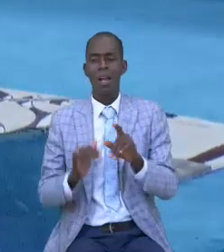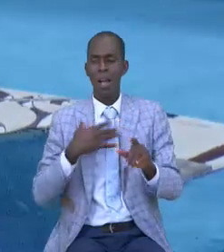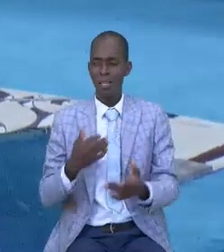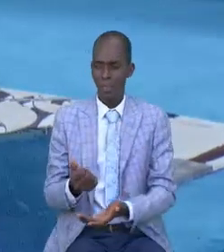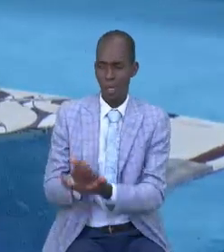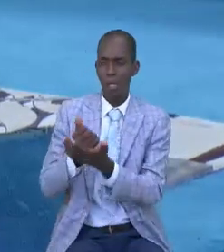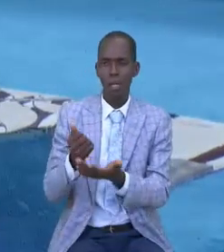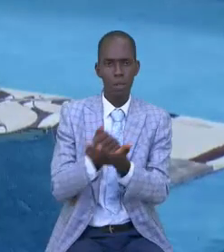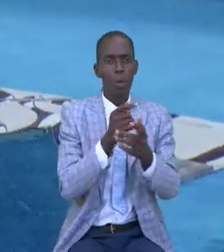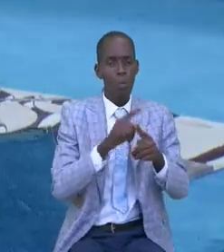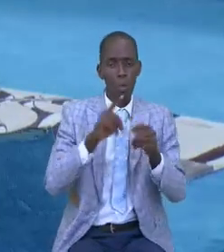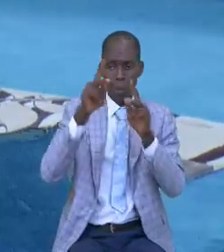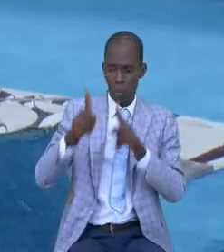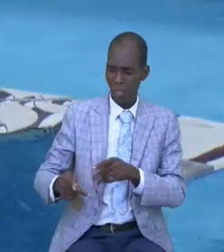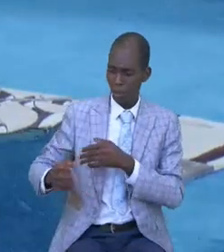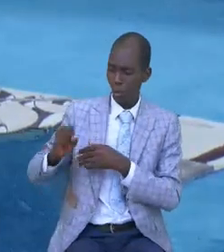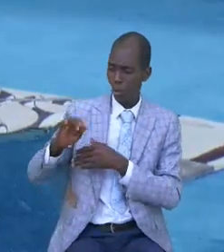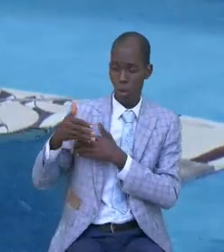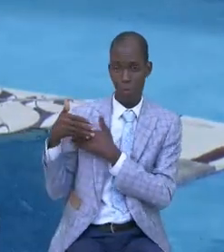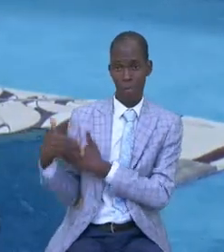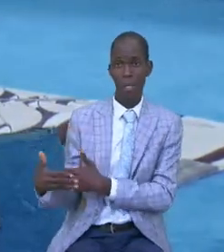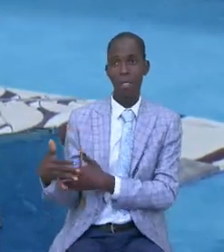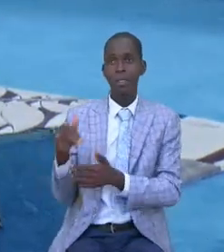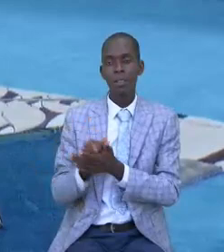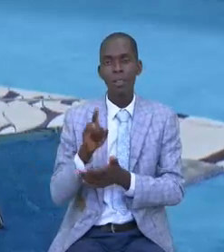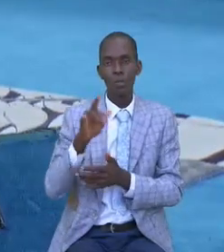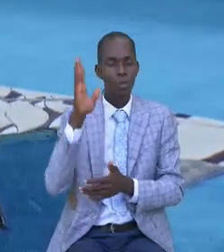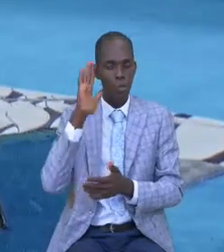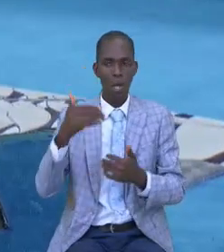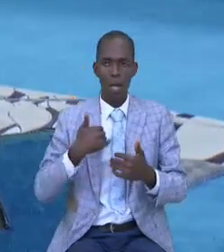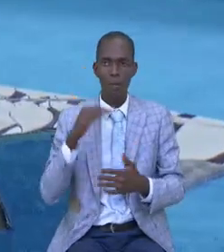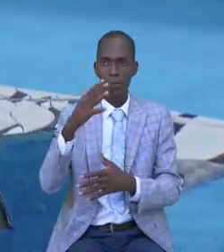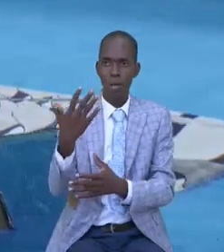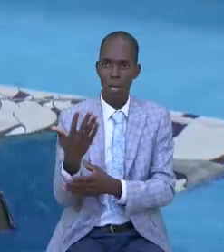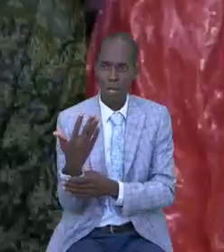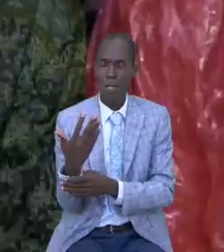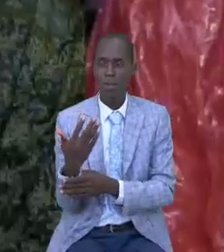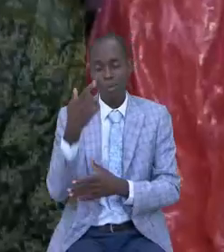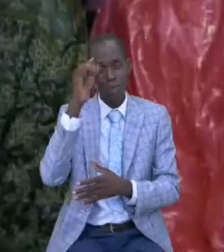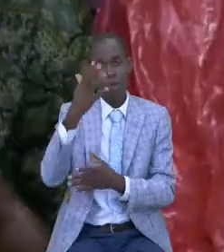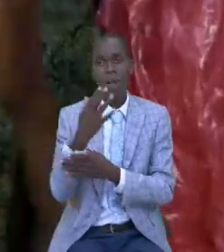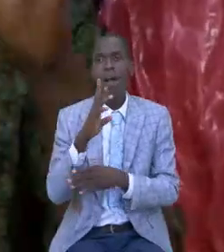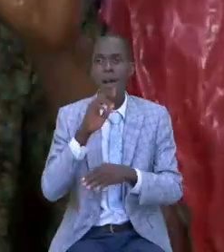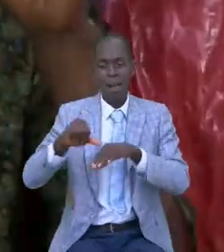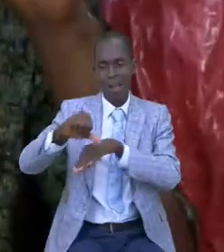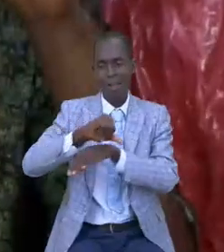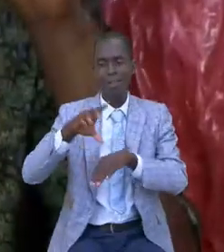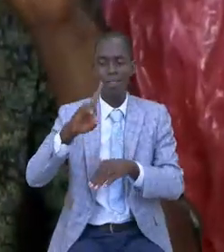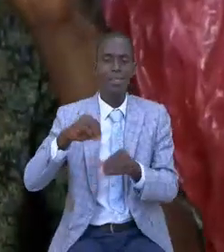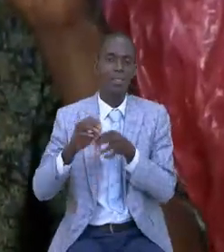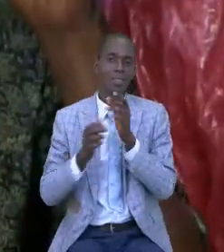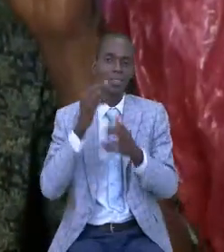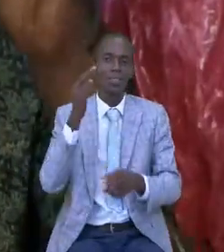the one nearby that you will have. Your hands are anointed. And